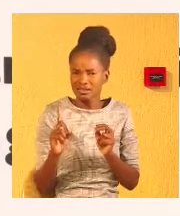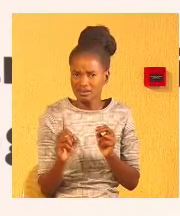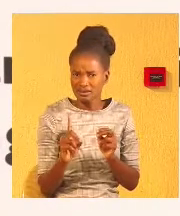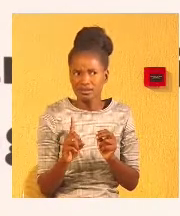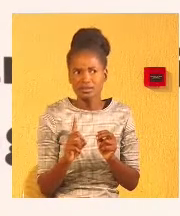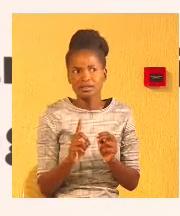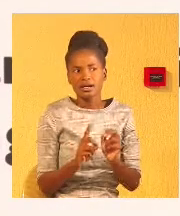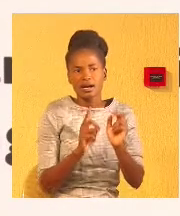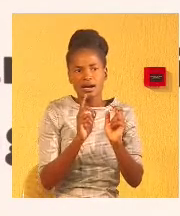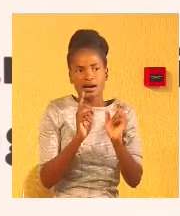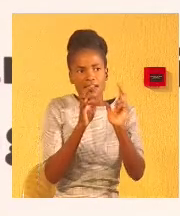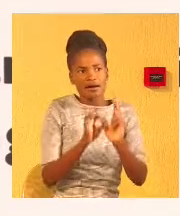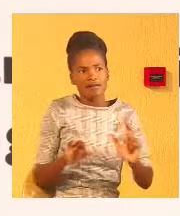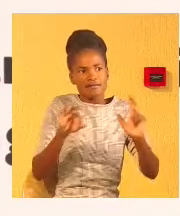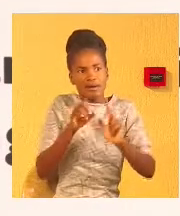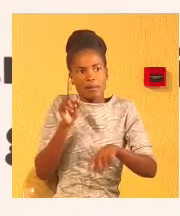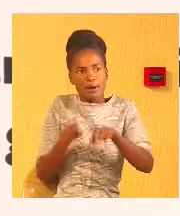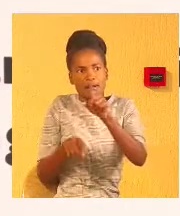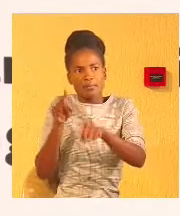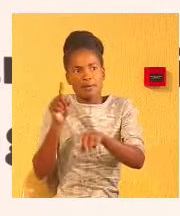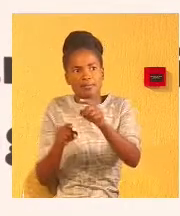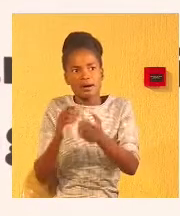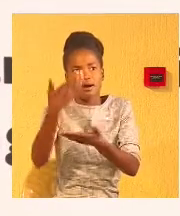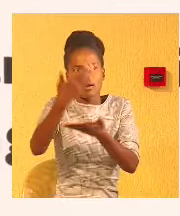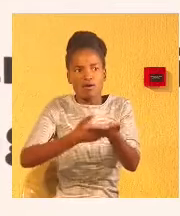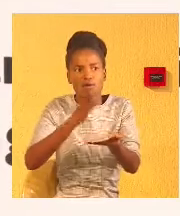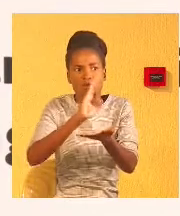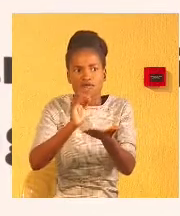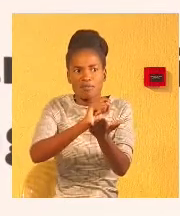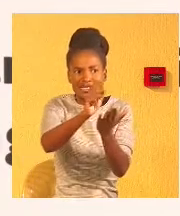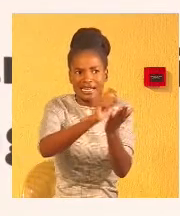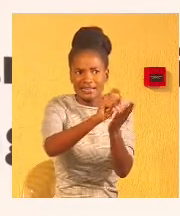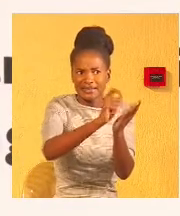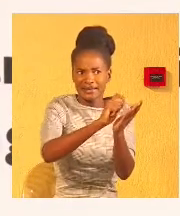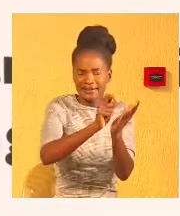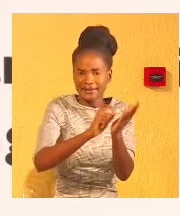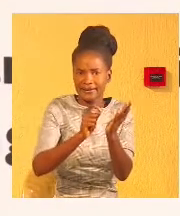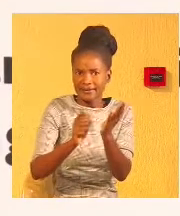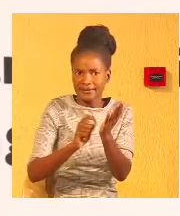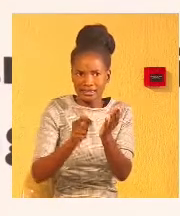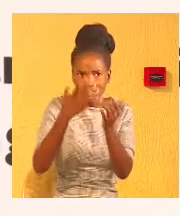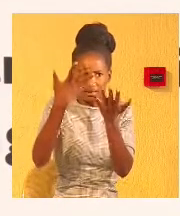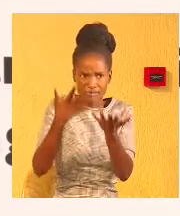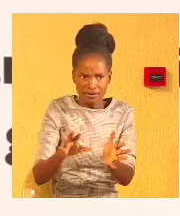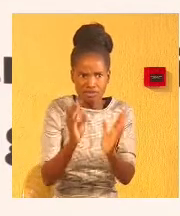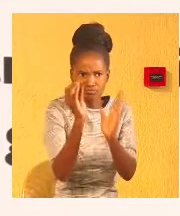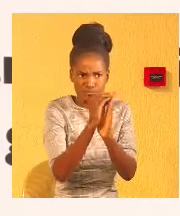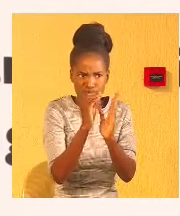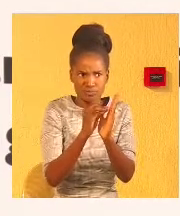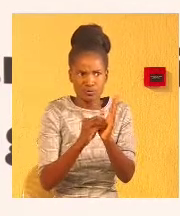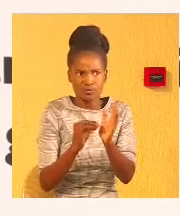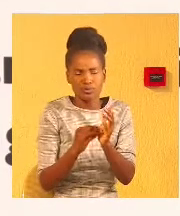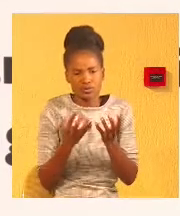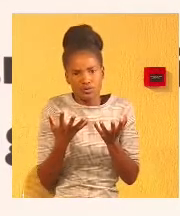where the farmers can go to, they fill in an application form to show that they are